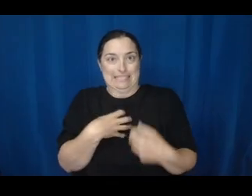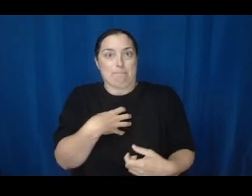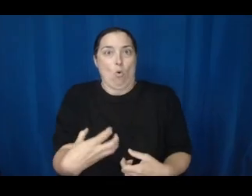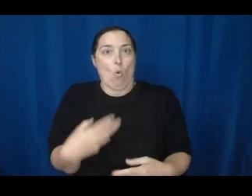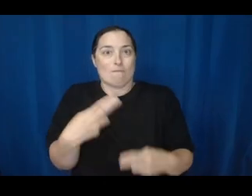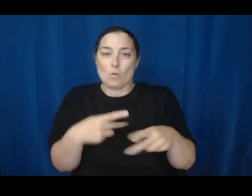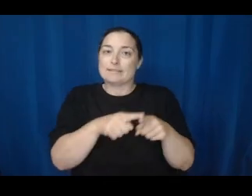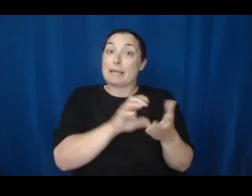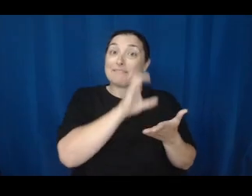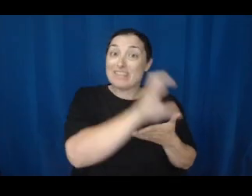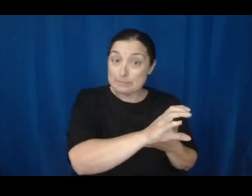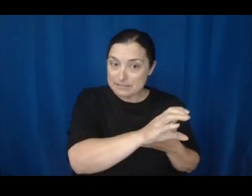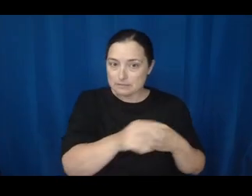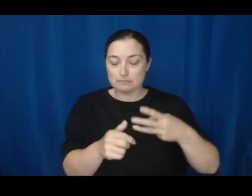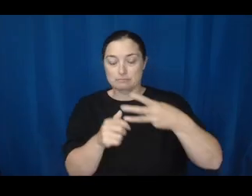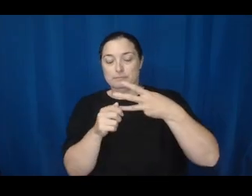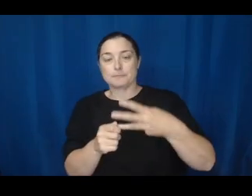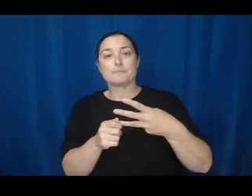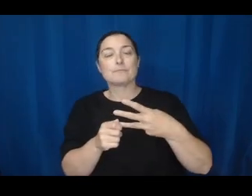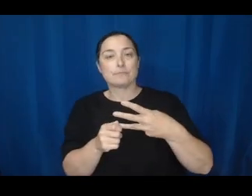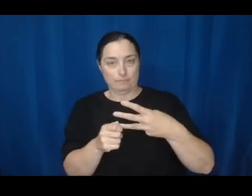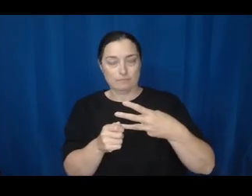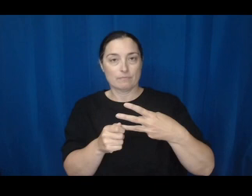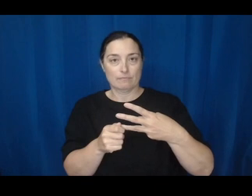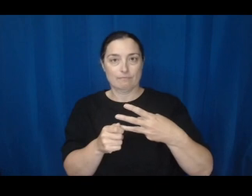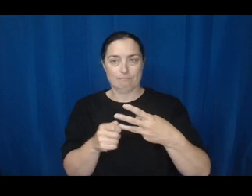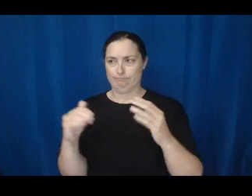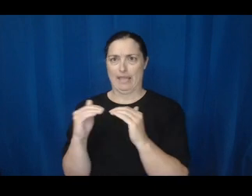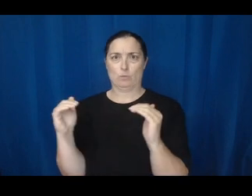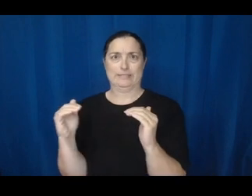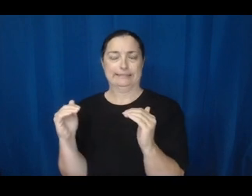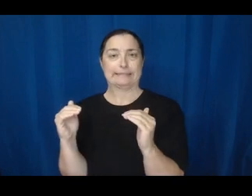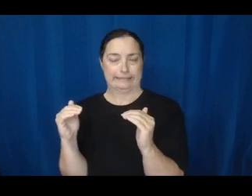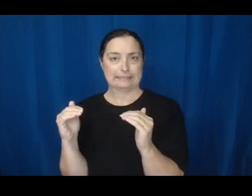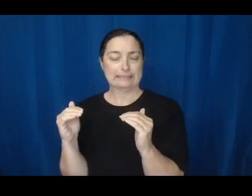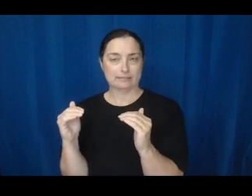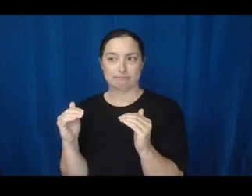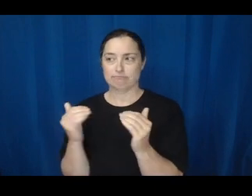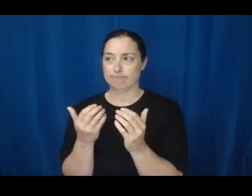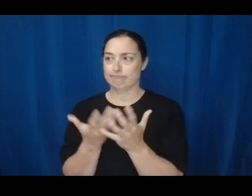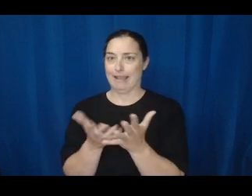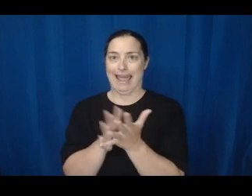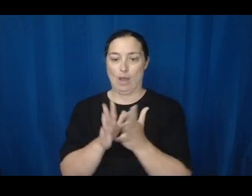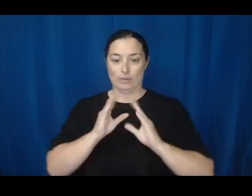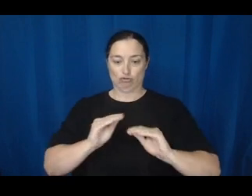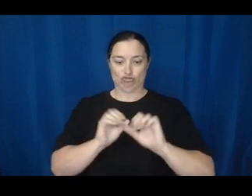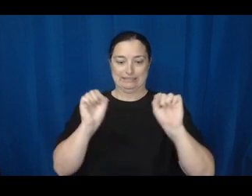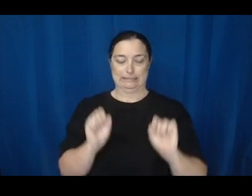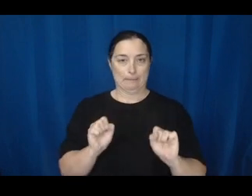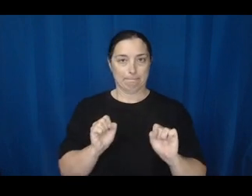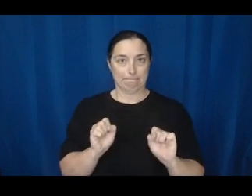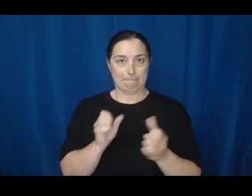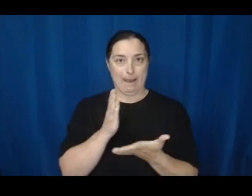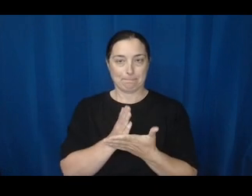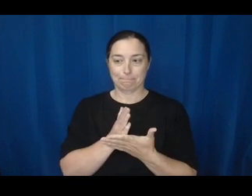investments or less? And then the third one is this equity thing. In other words, that how the education systems are serving different types